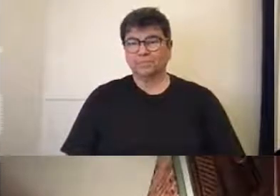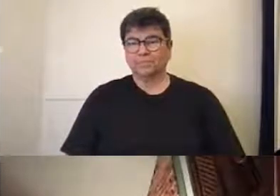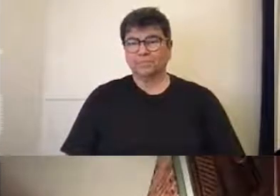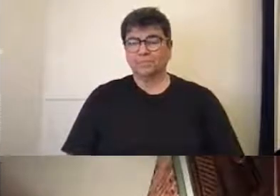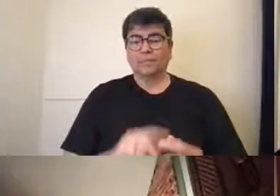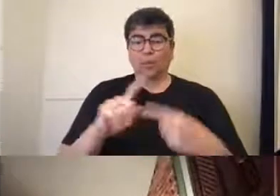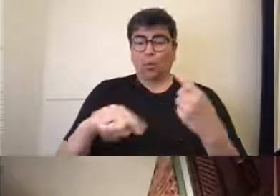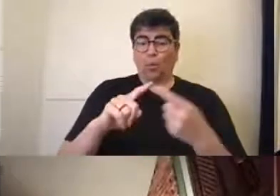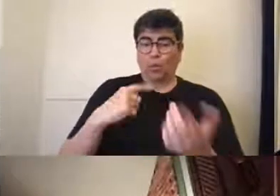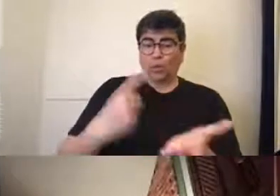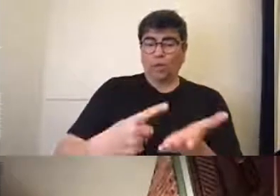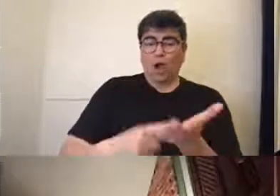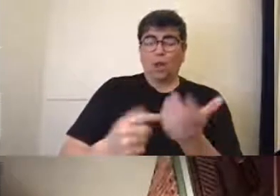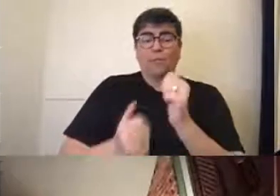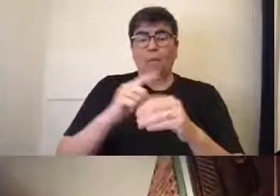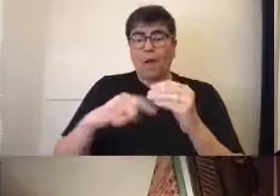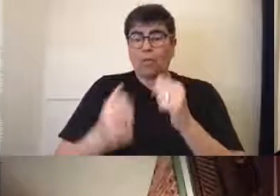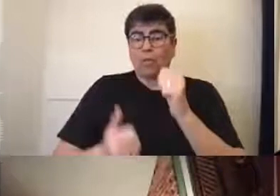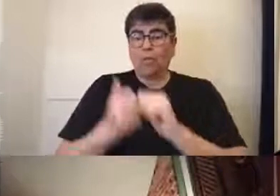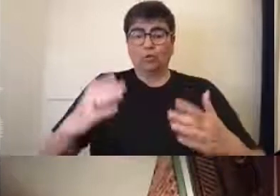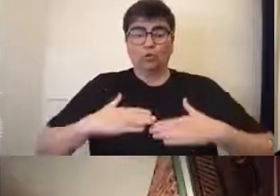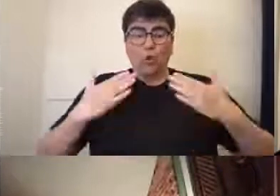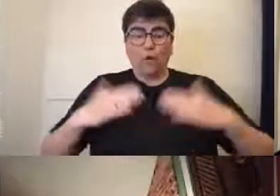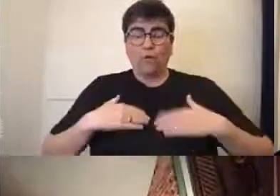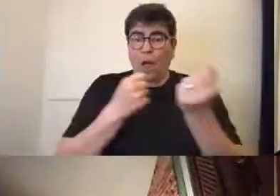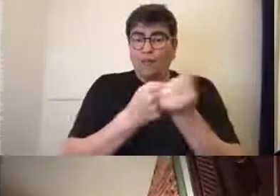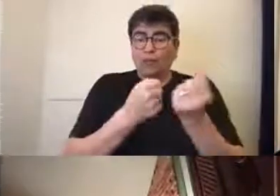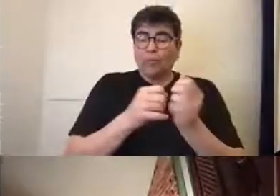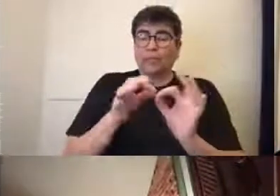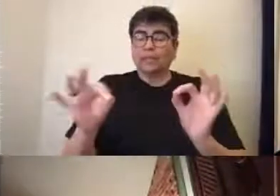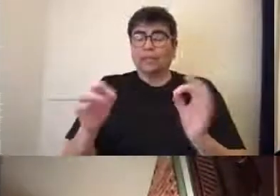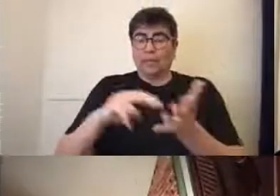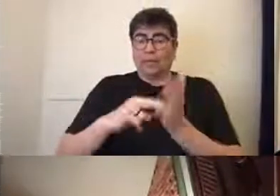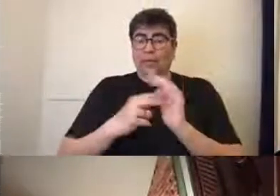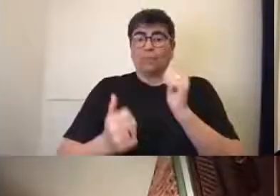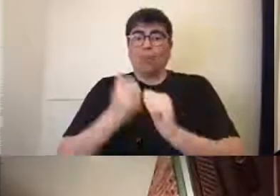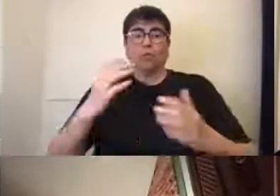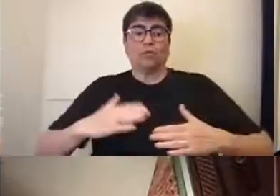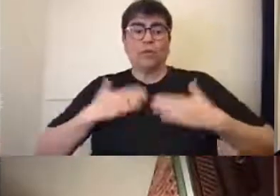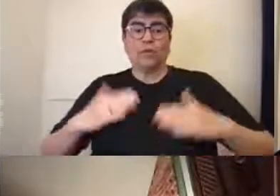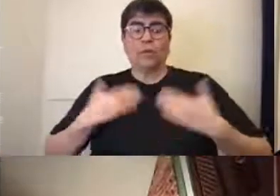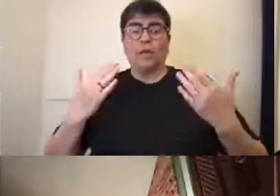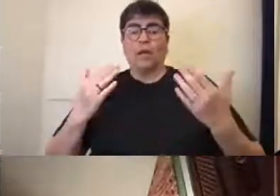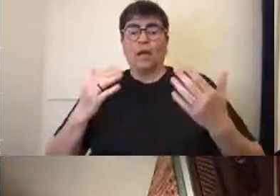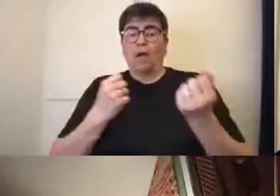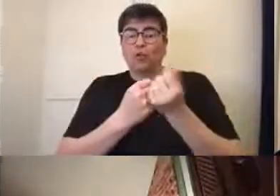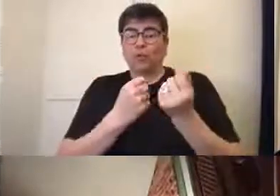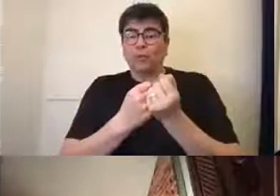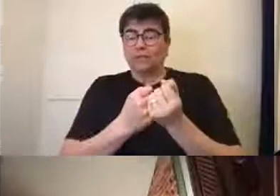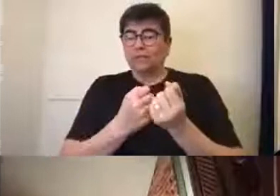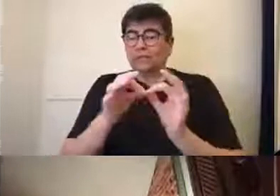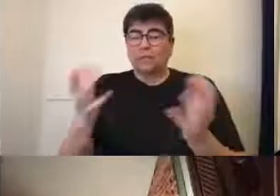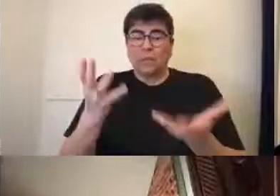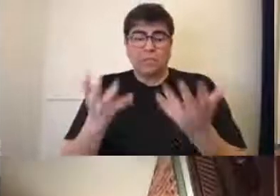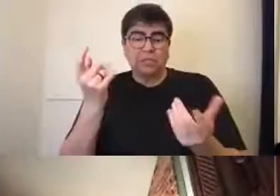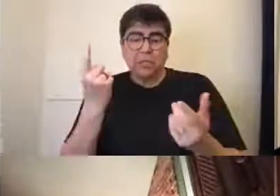And when we talk about the most joyful affirming sentence you've heard, we also mean the most joyful affirming sentence that someone might have signed to you,